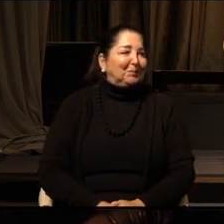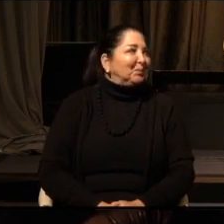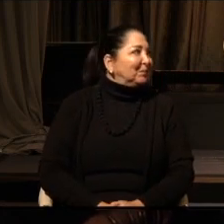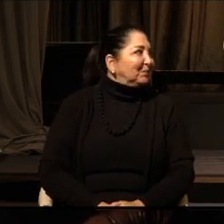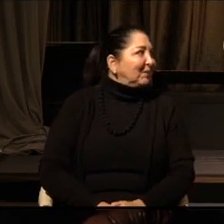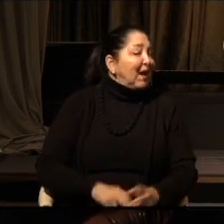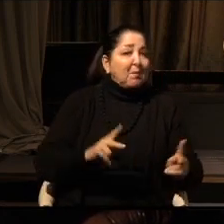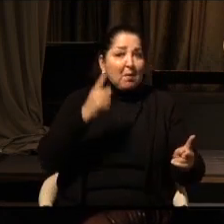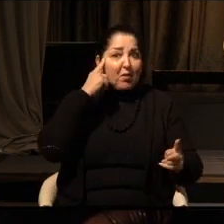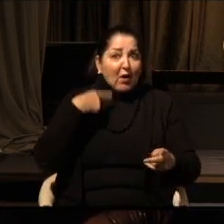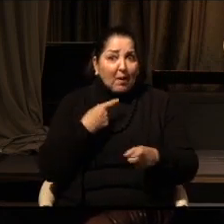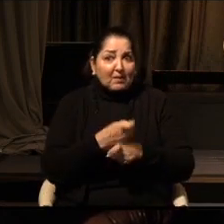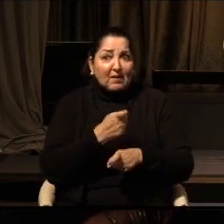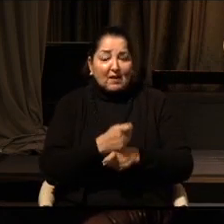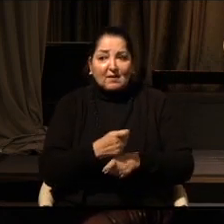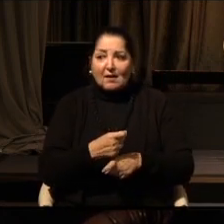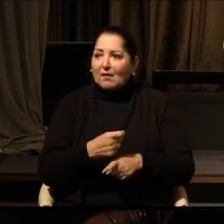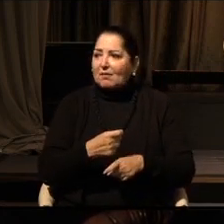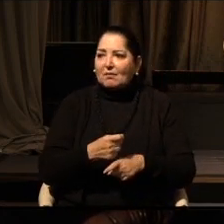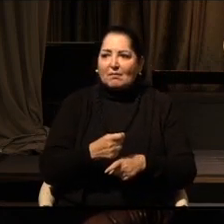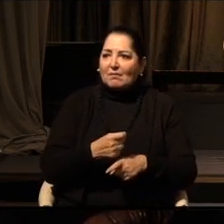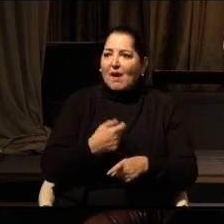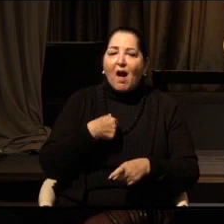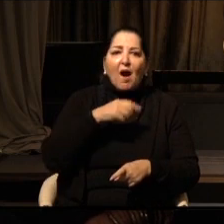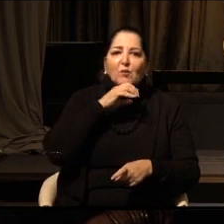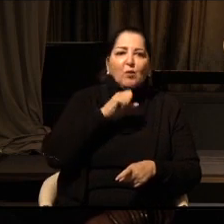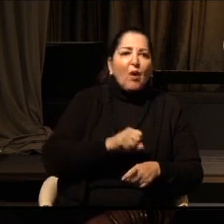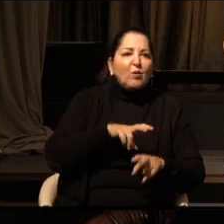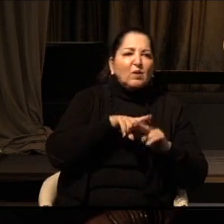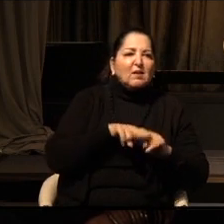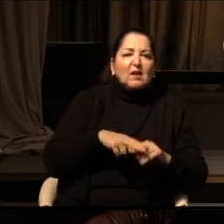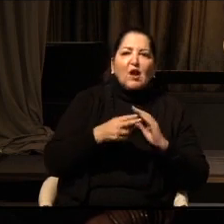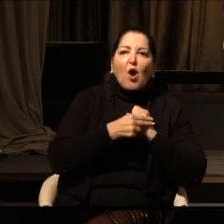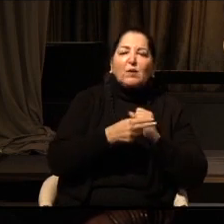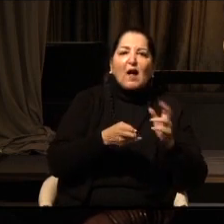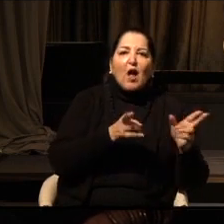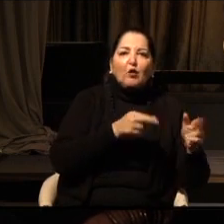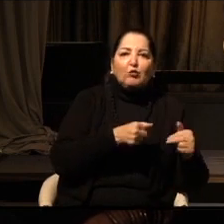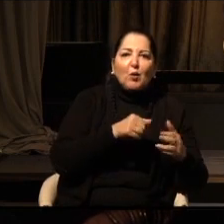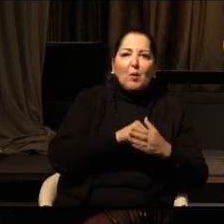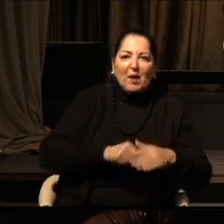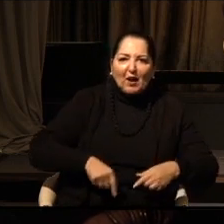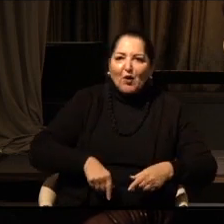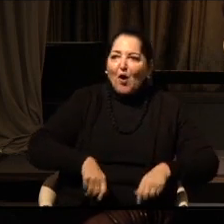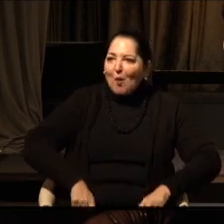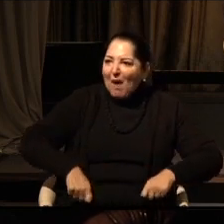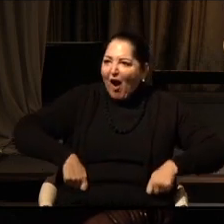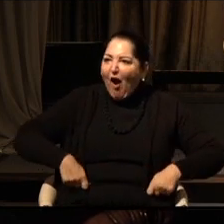People thought I was kidding. I'm too old to sit in a hotel room in jockey shorts eating Taco Bell watching cable.